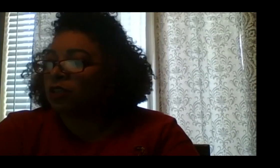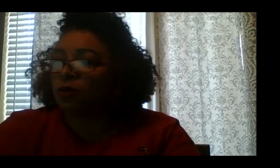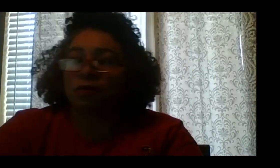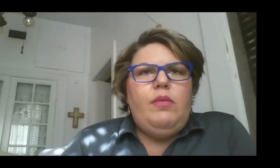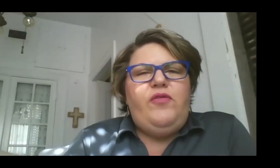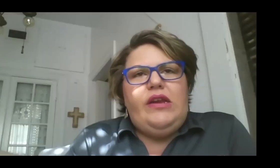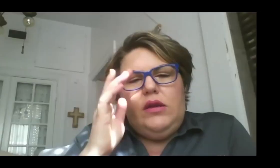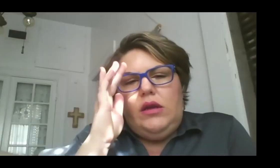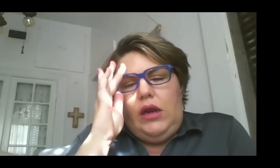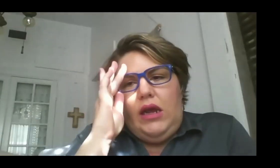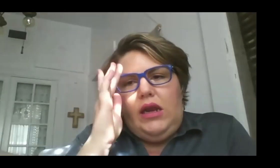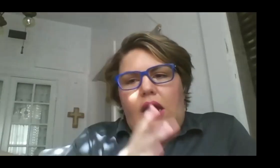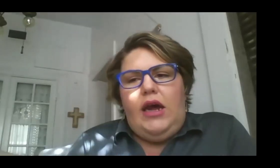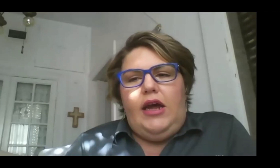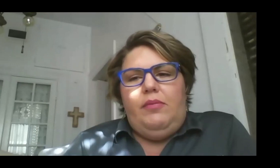So